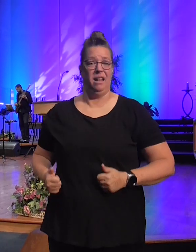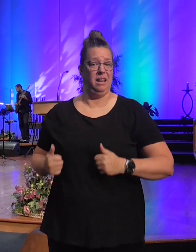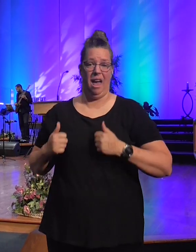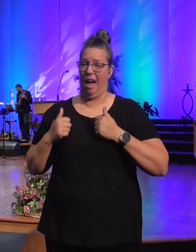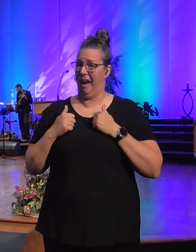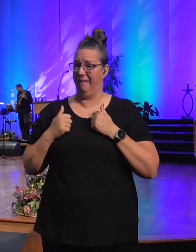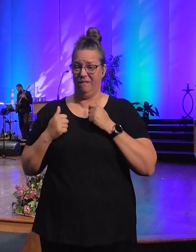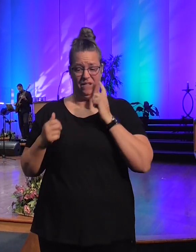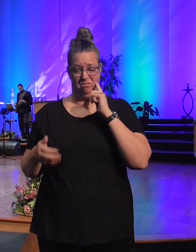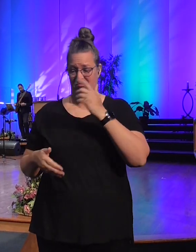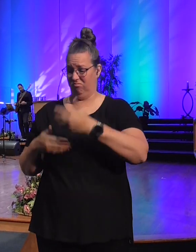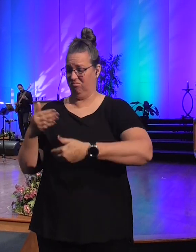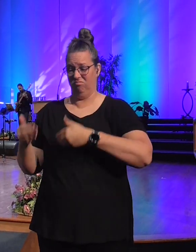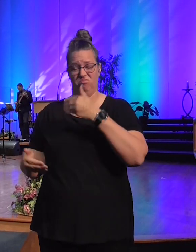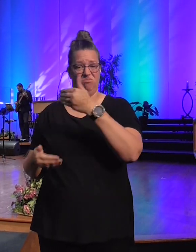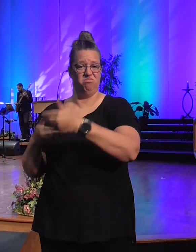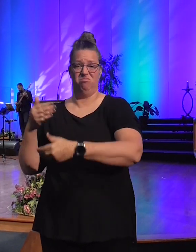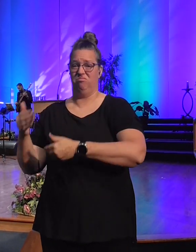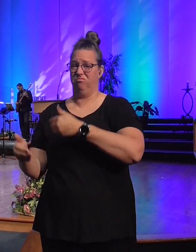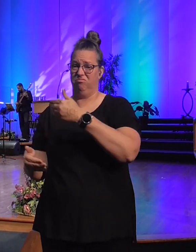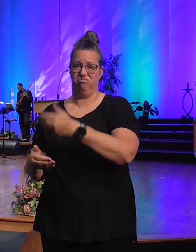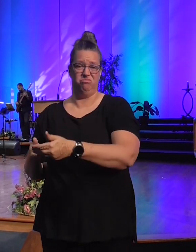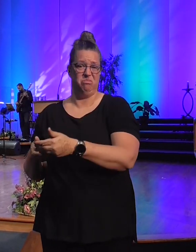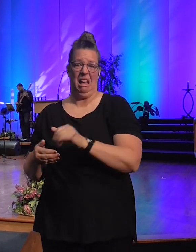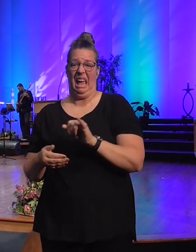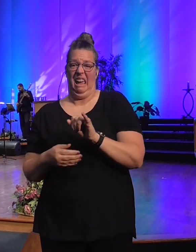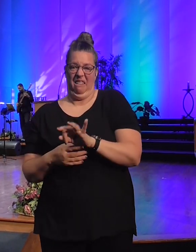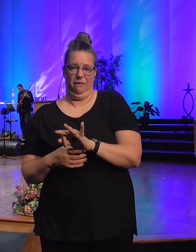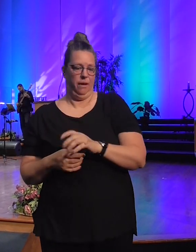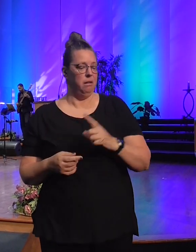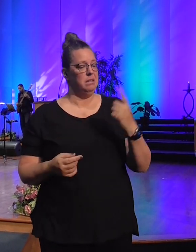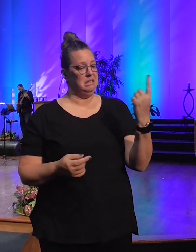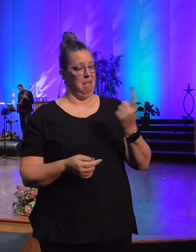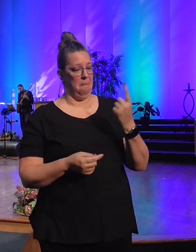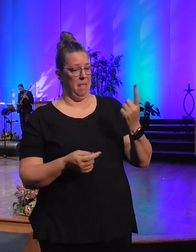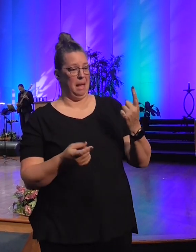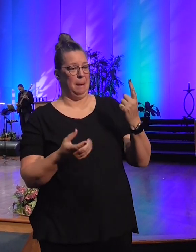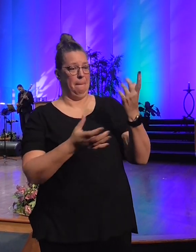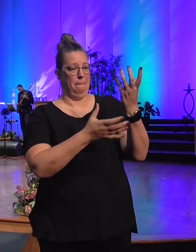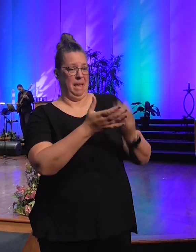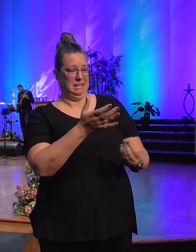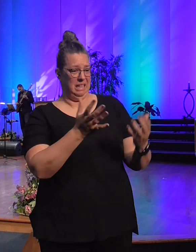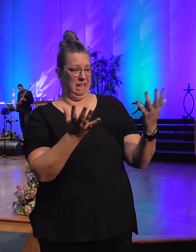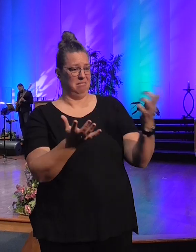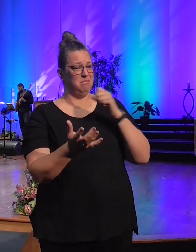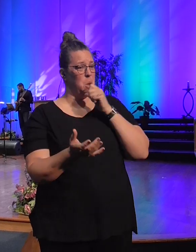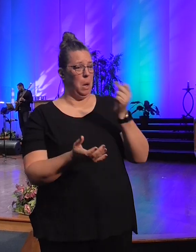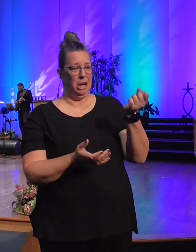according to plan, if something is missing and you don't understand,